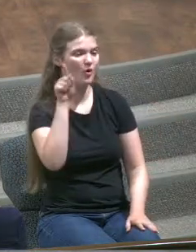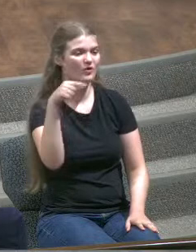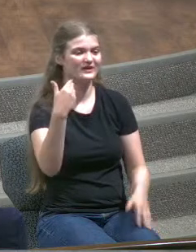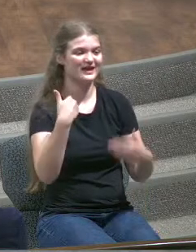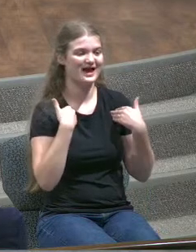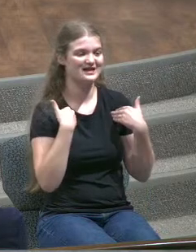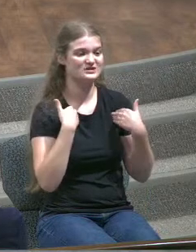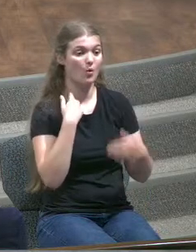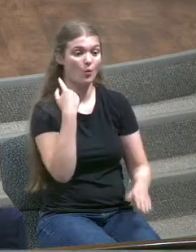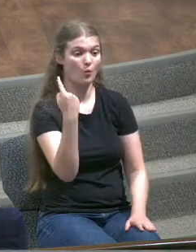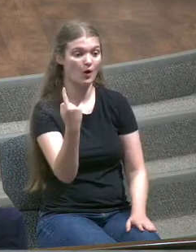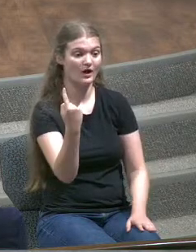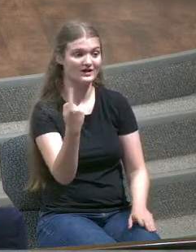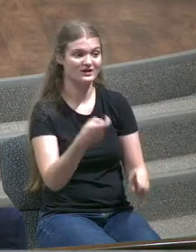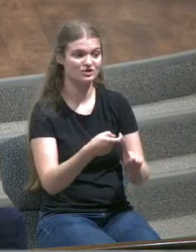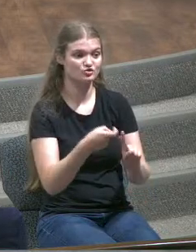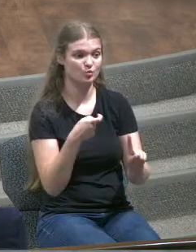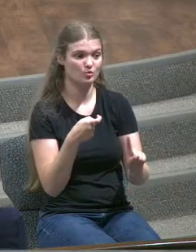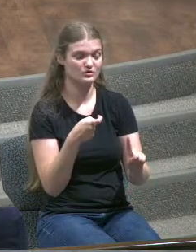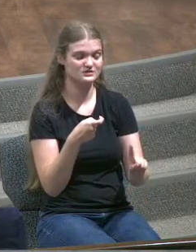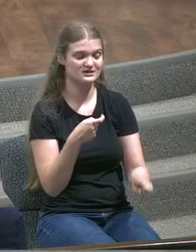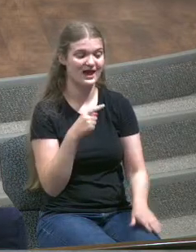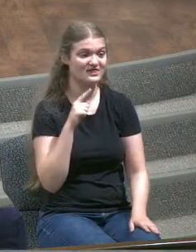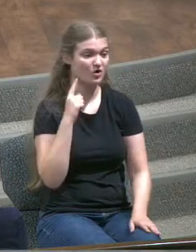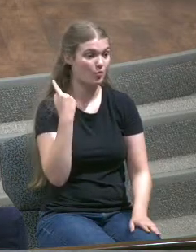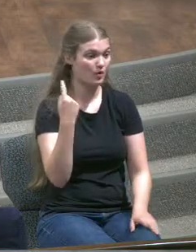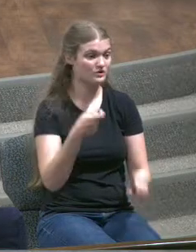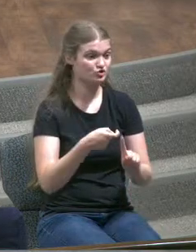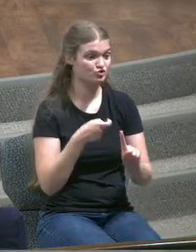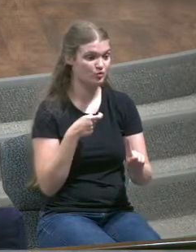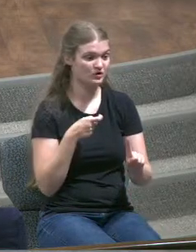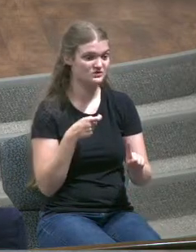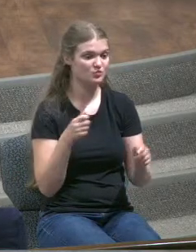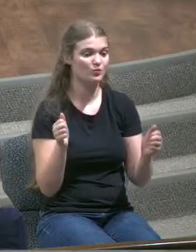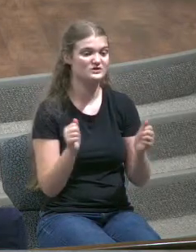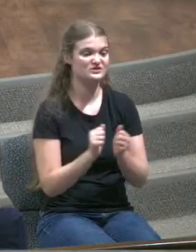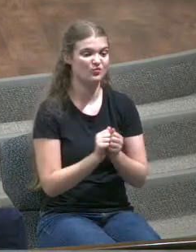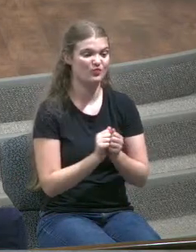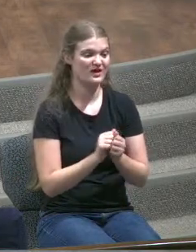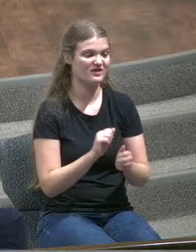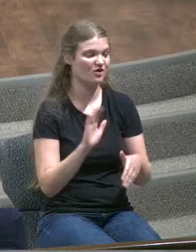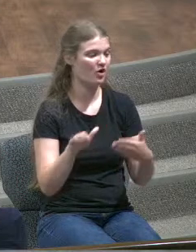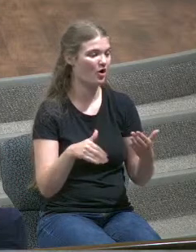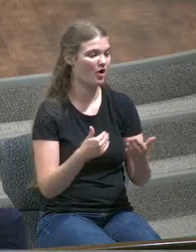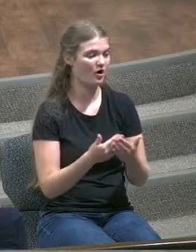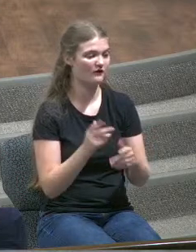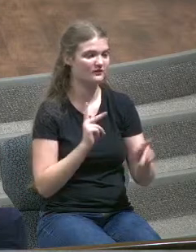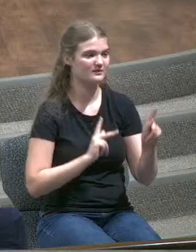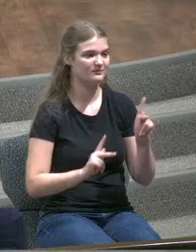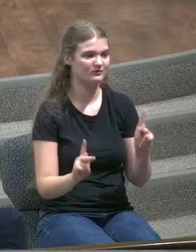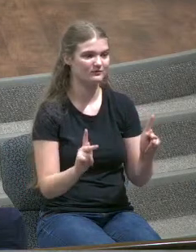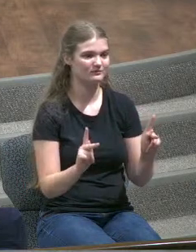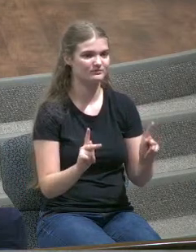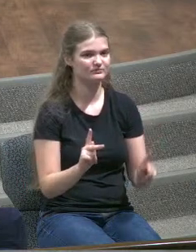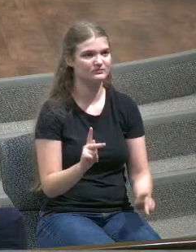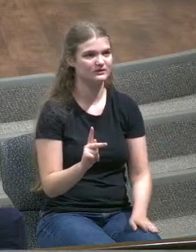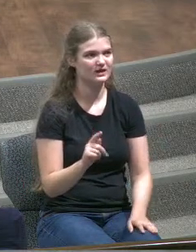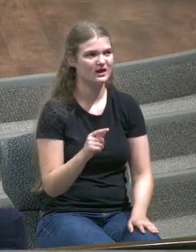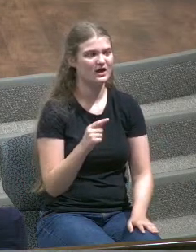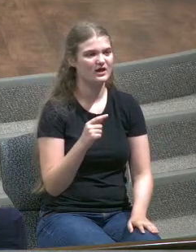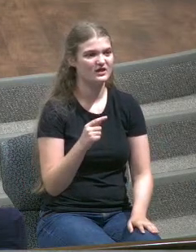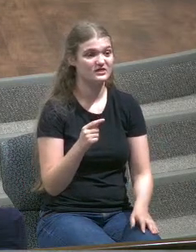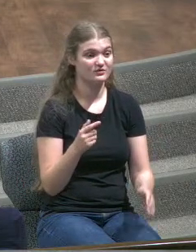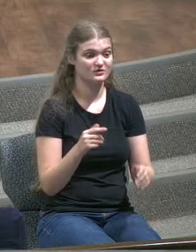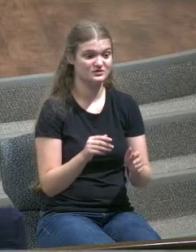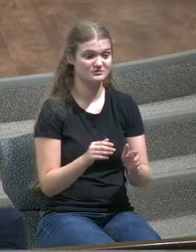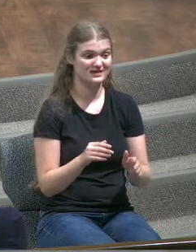one source was sitting right there in their midst. And one thing you notice about this story is there was a great crowd that